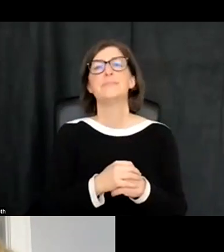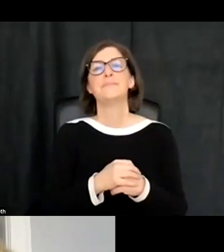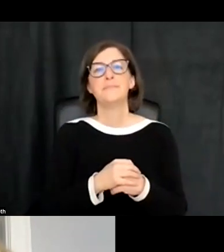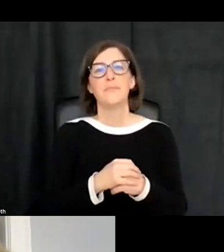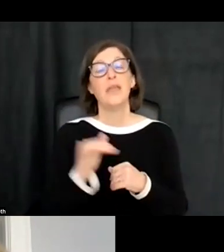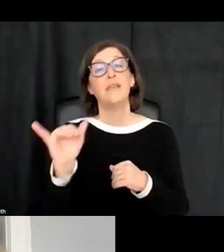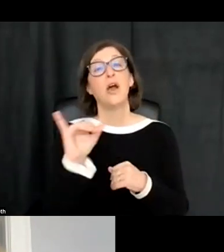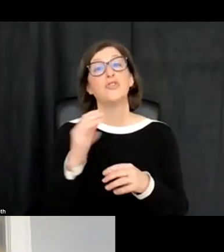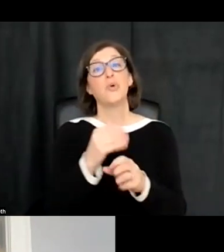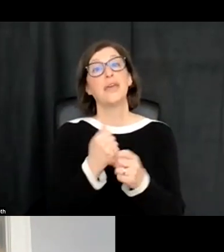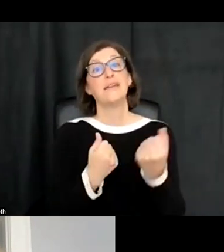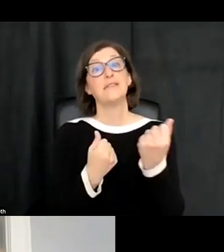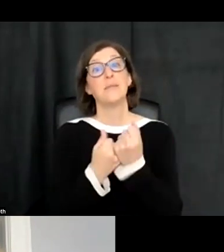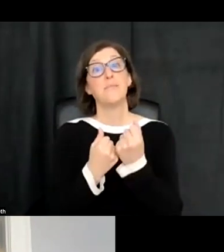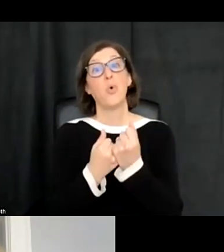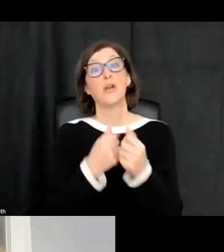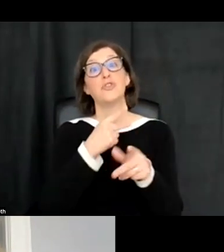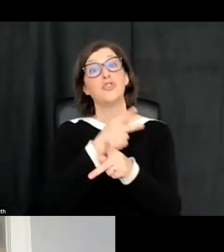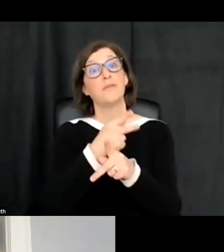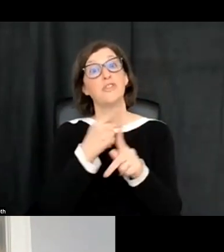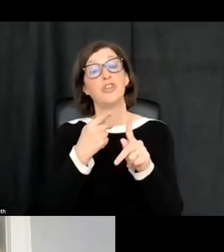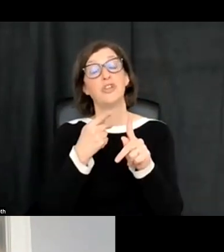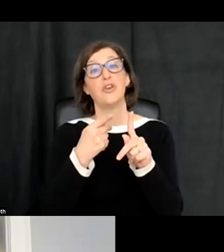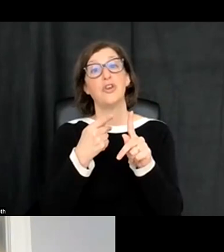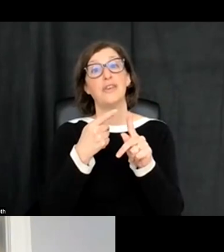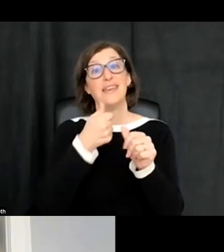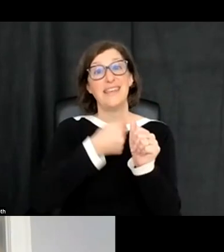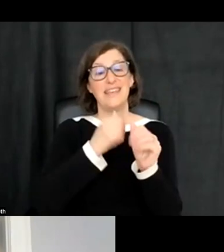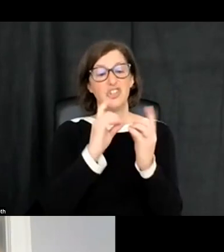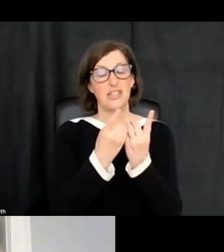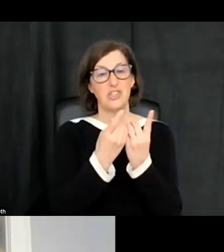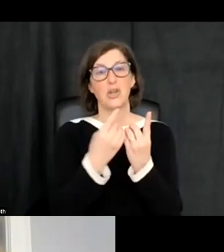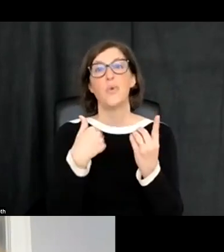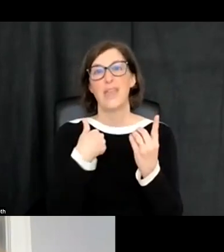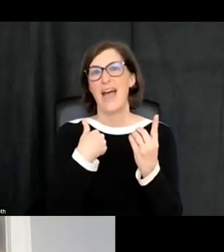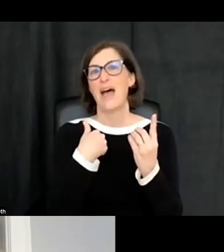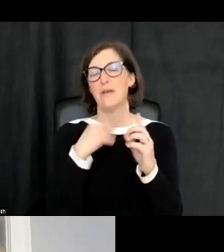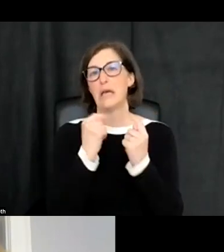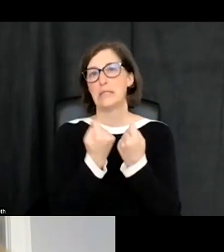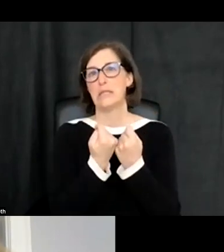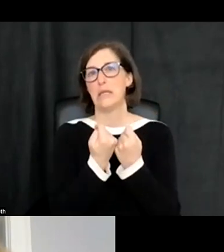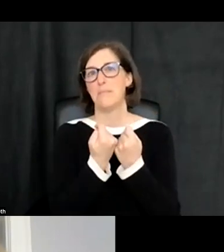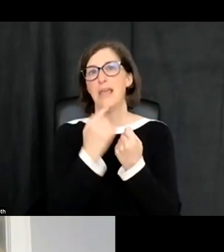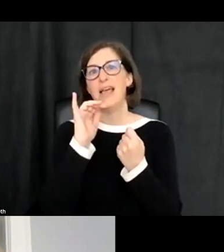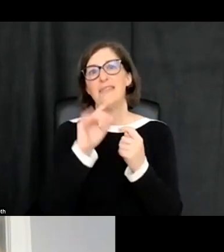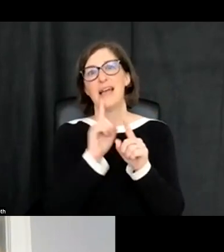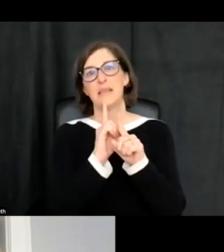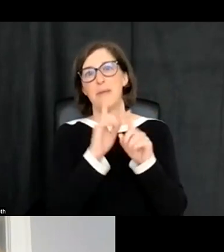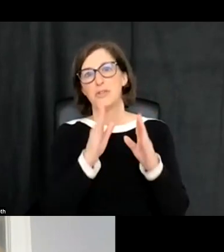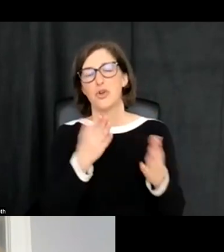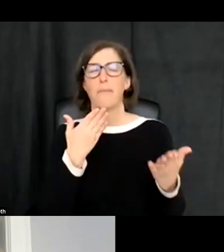also support supervision in every district. We have a Jandiri district team, which is a mentor, maybe an